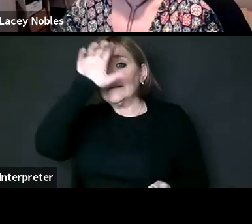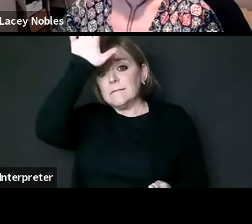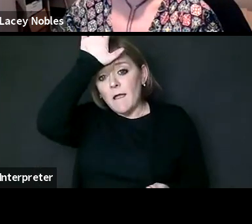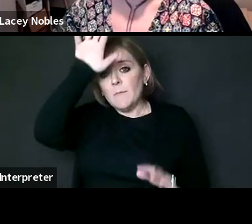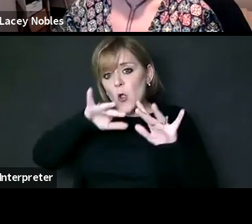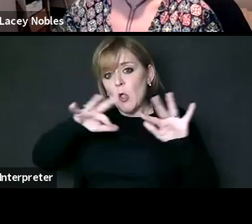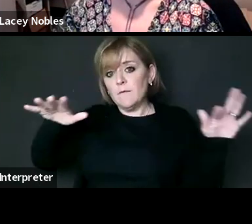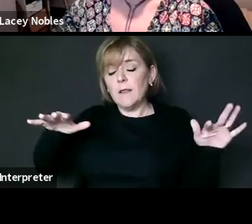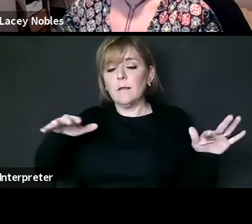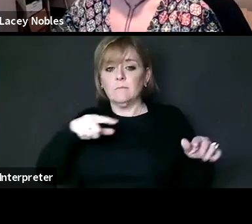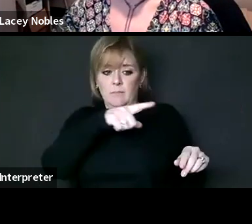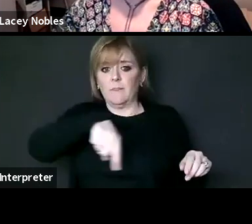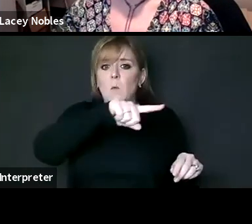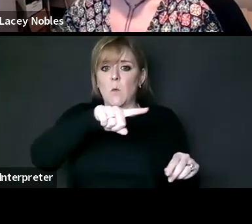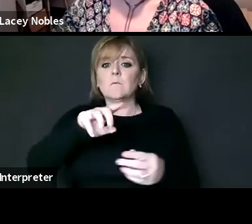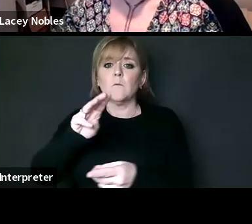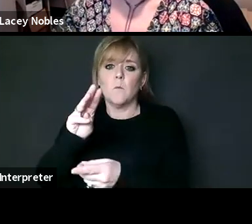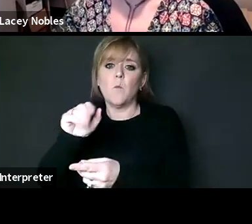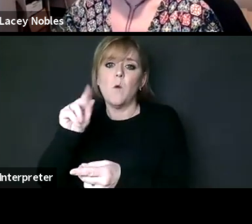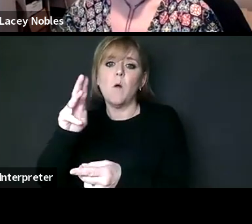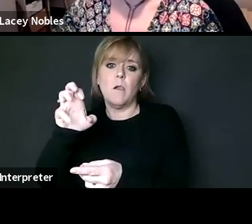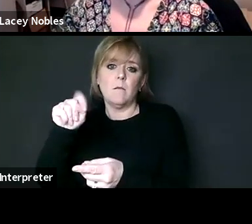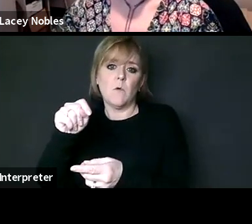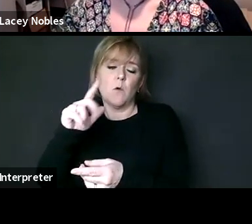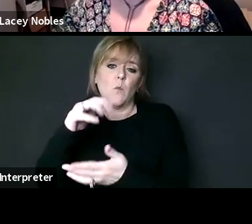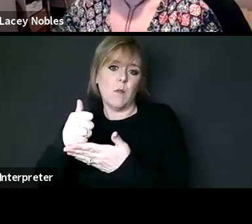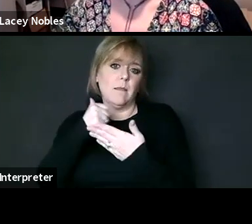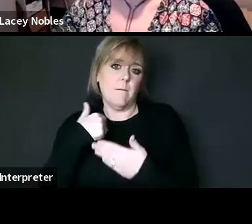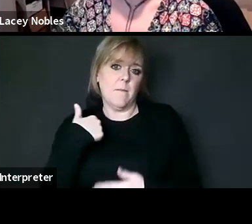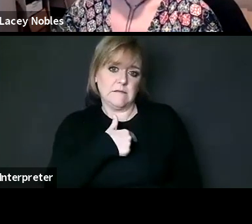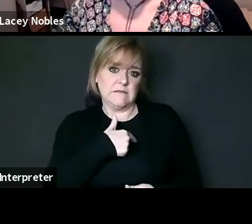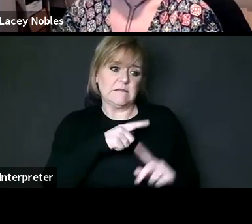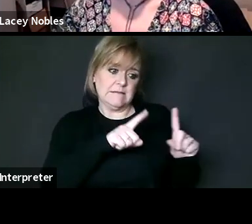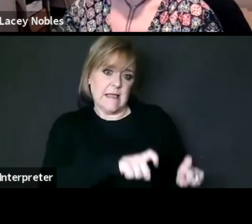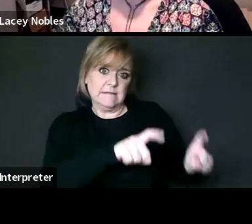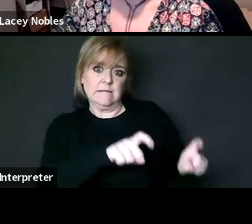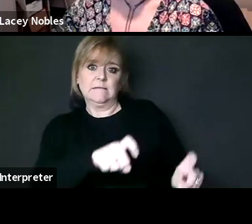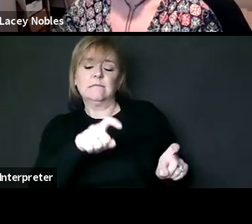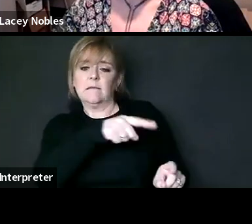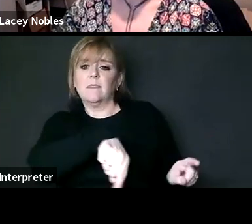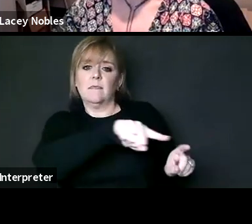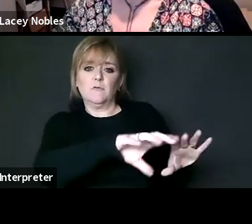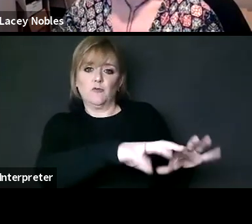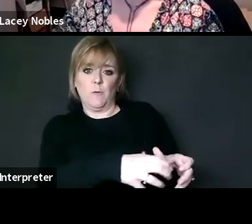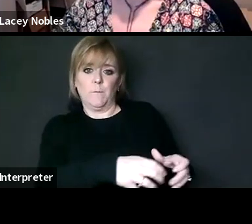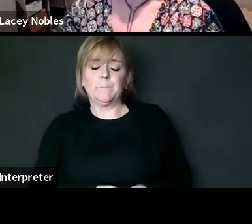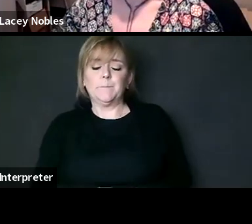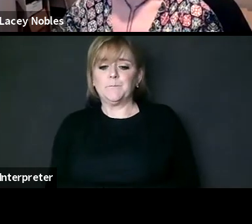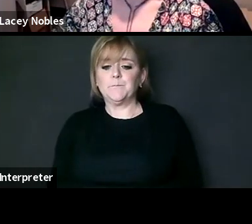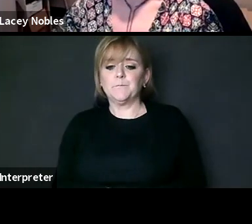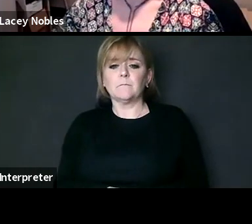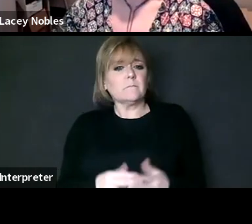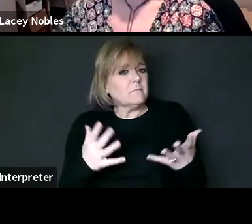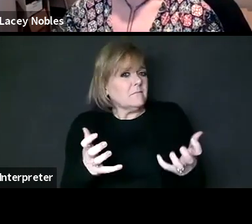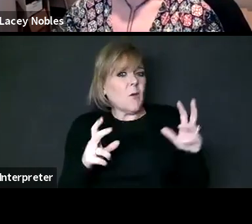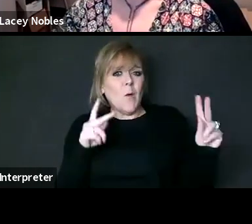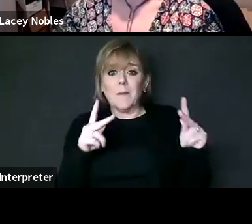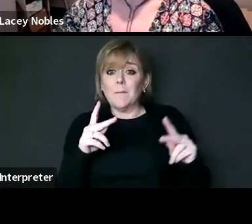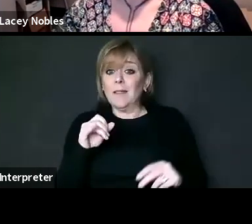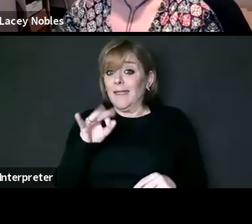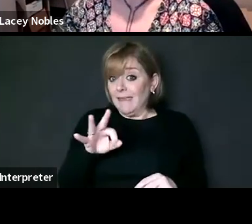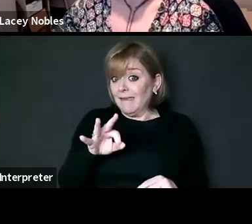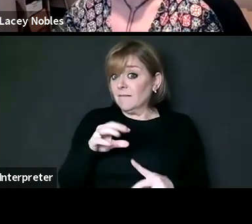us with that. Some of the other testing stations are going to help with that too. And so we just want people to get tested if they've been exposed. If they're